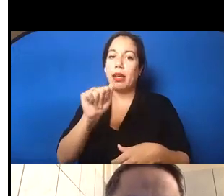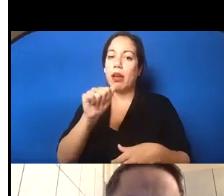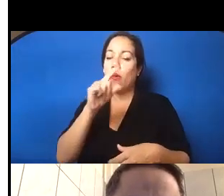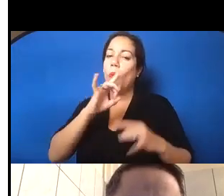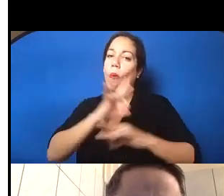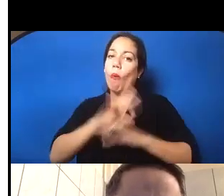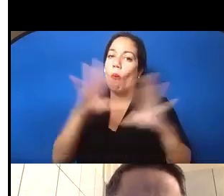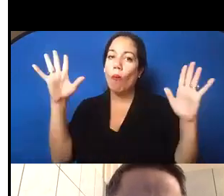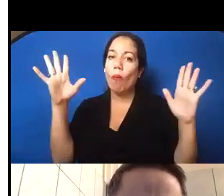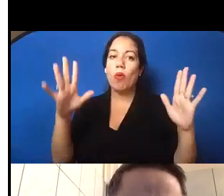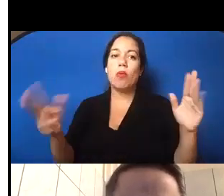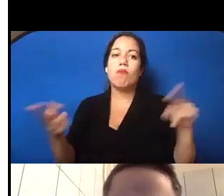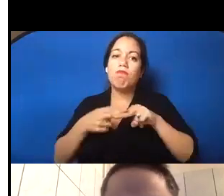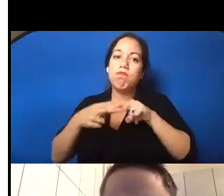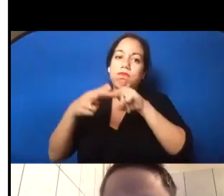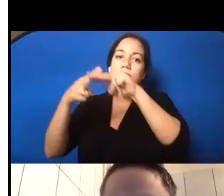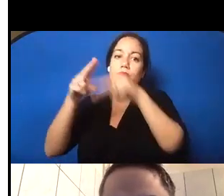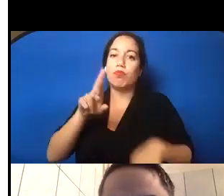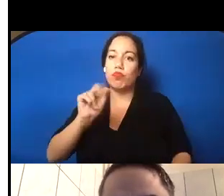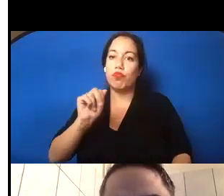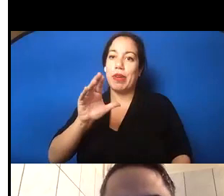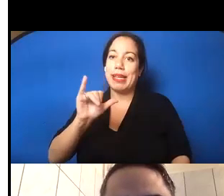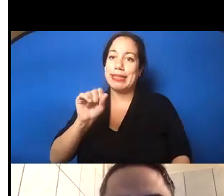increased racism in the public